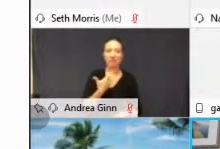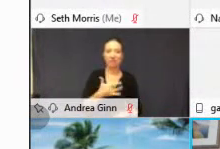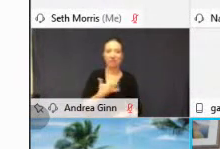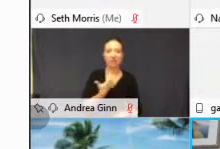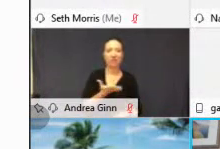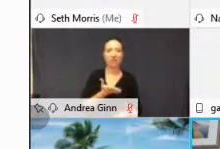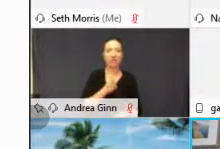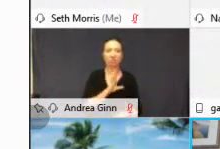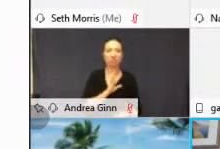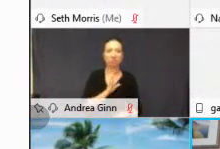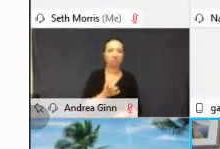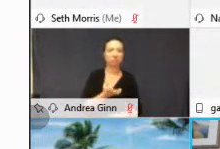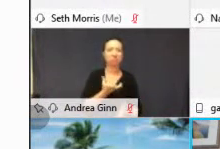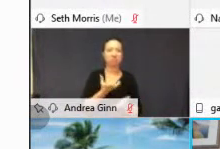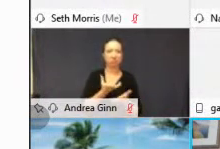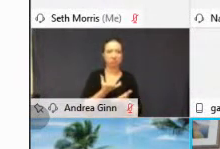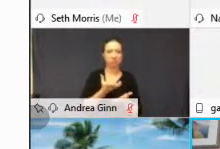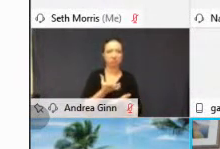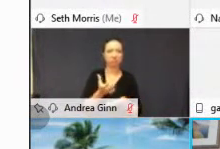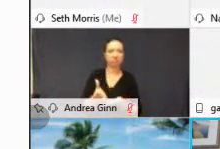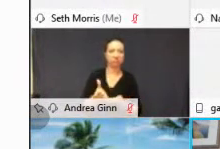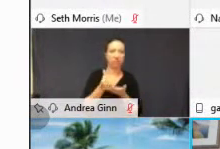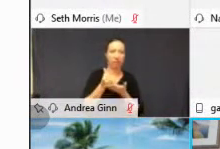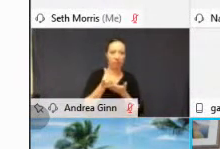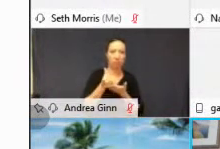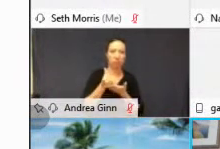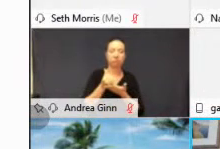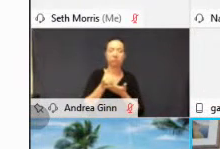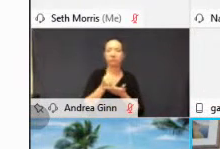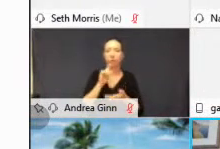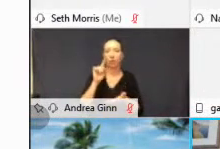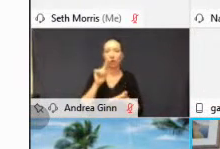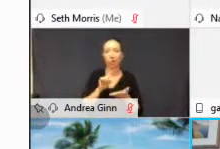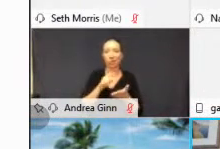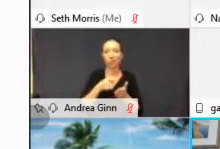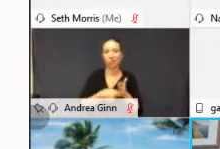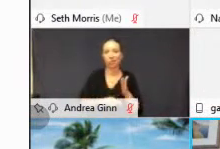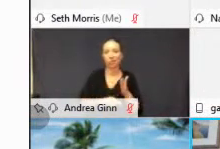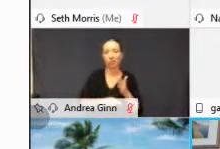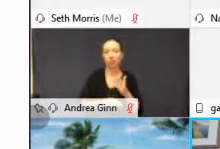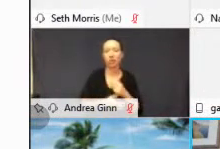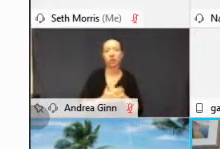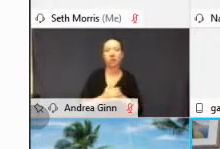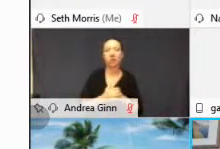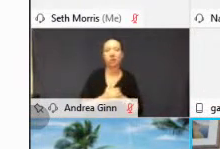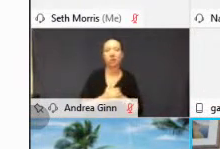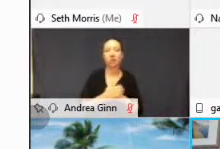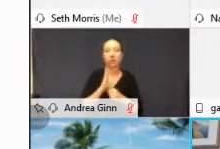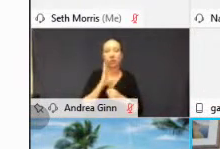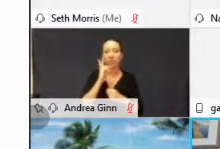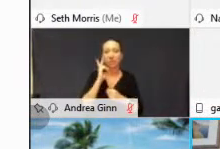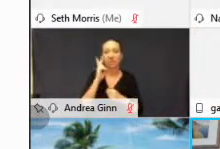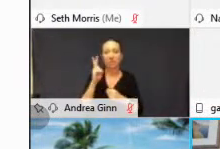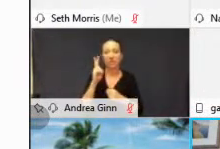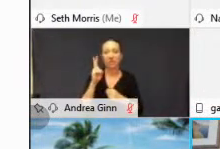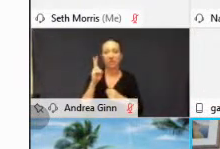affordability under their program. We would also potentially see, much lower provider reimbursement